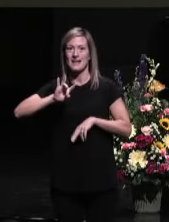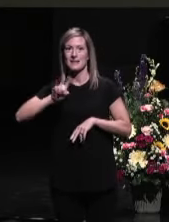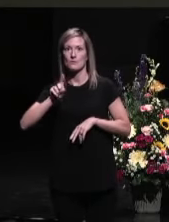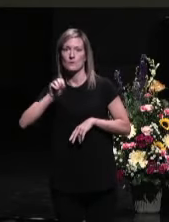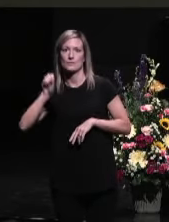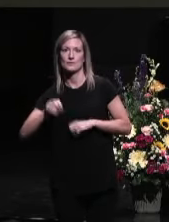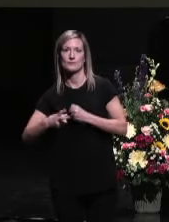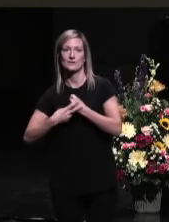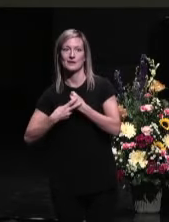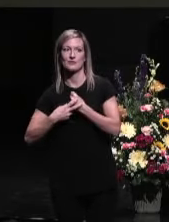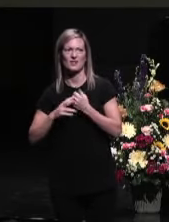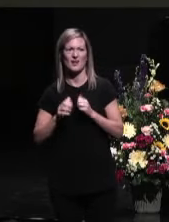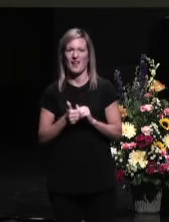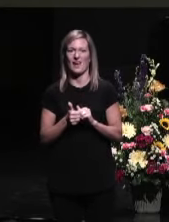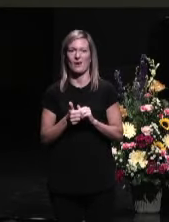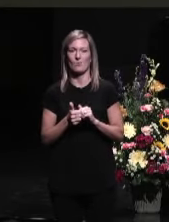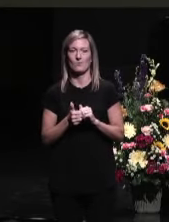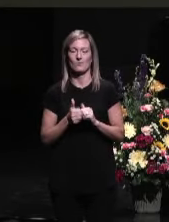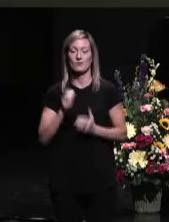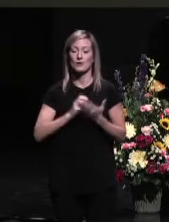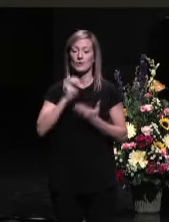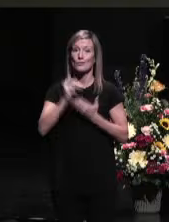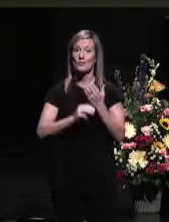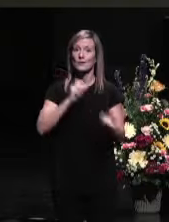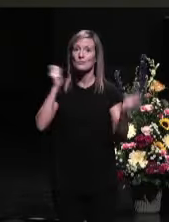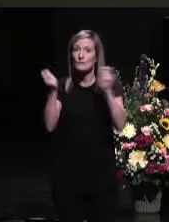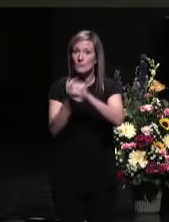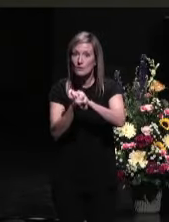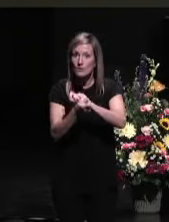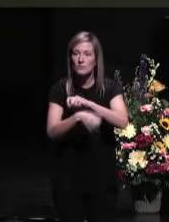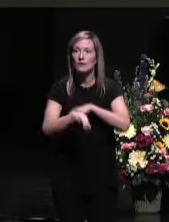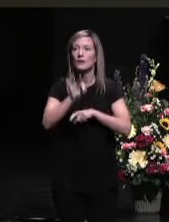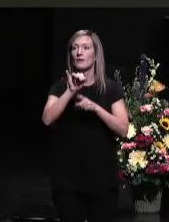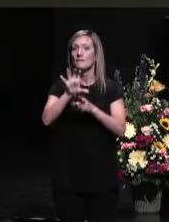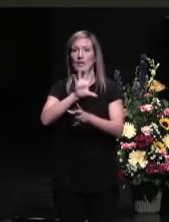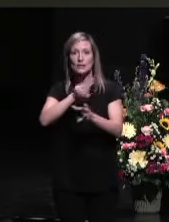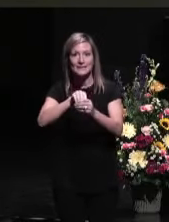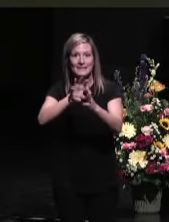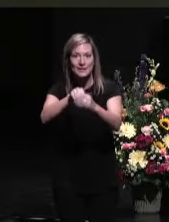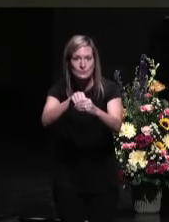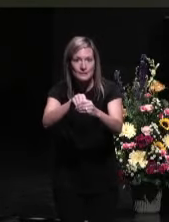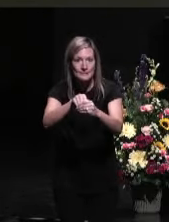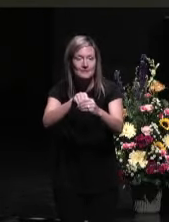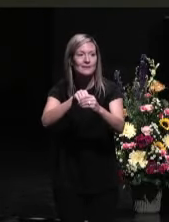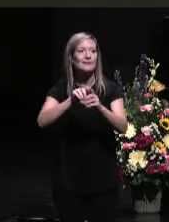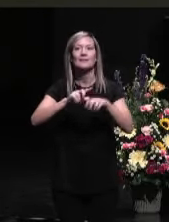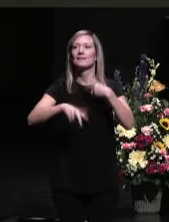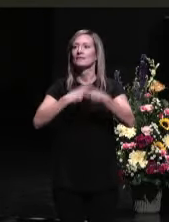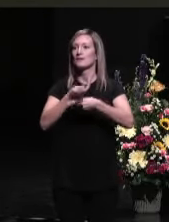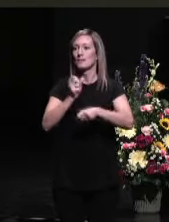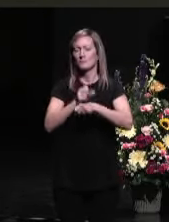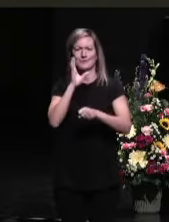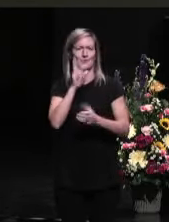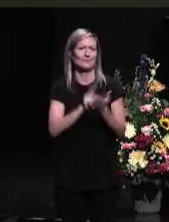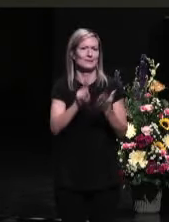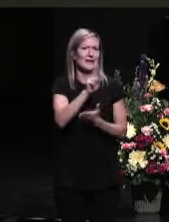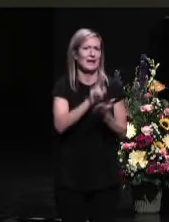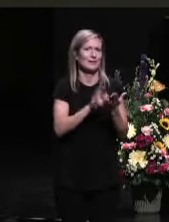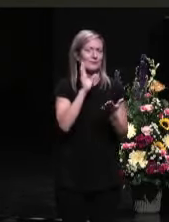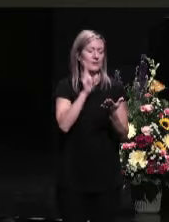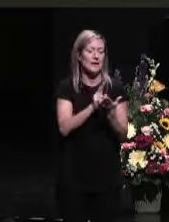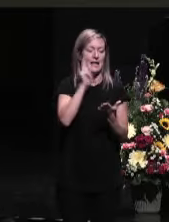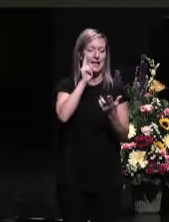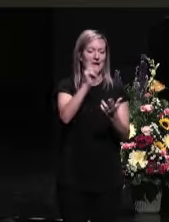How? Curriculum reform, faculty engagement, the type of work, and you know the Honors College is intensive with